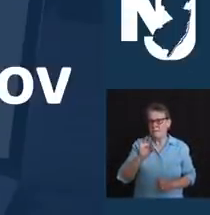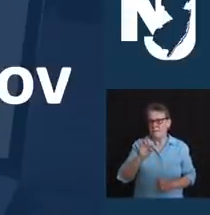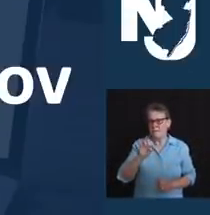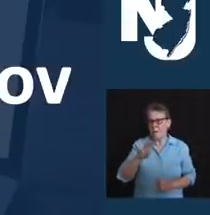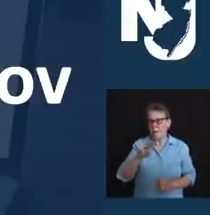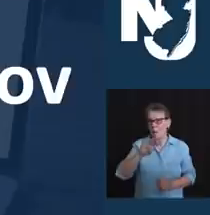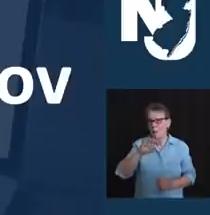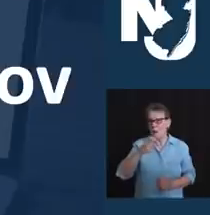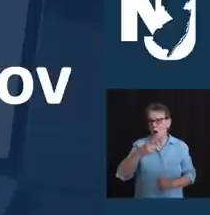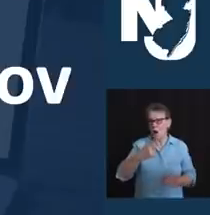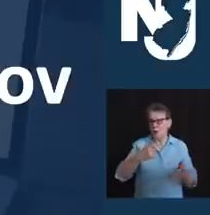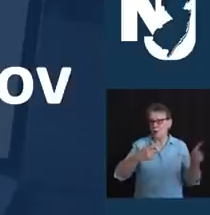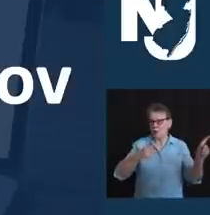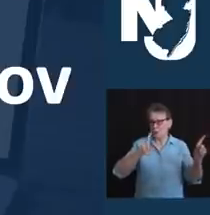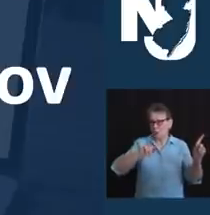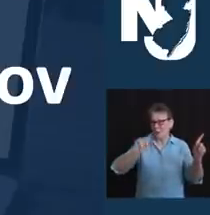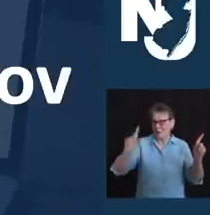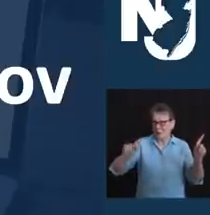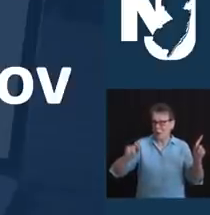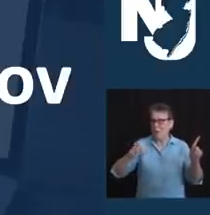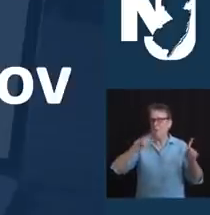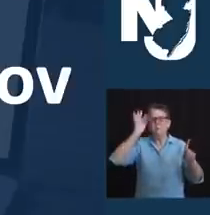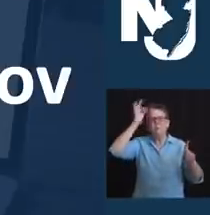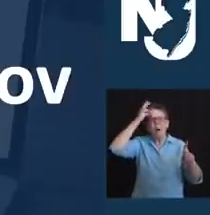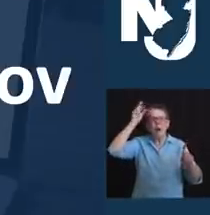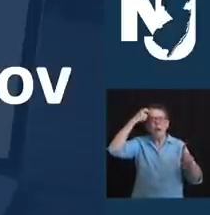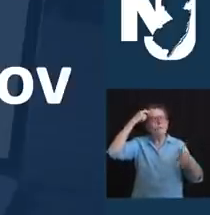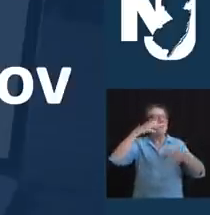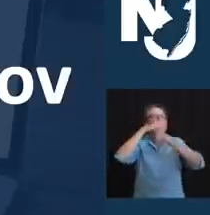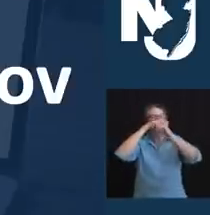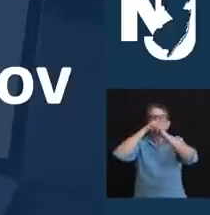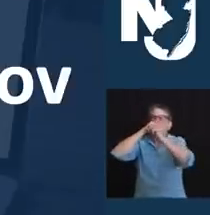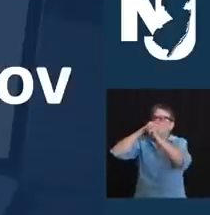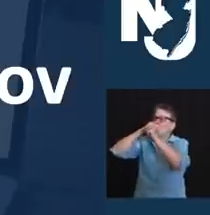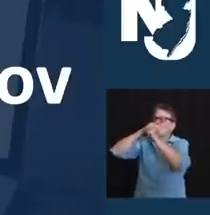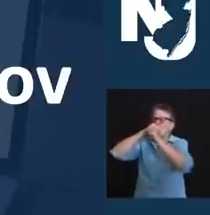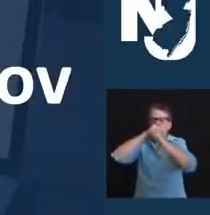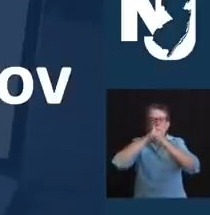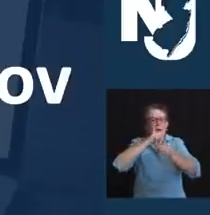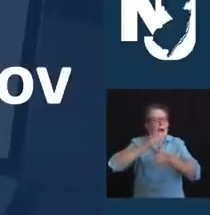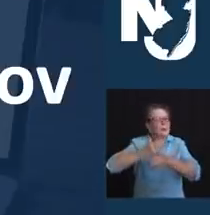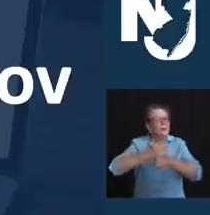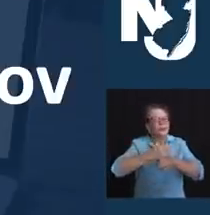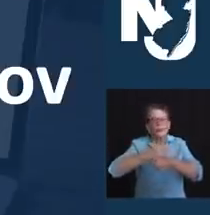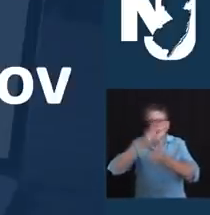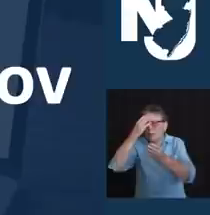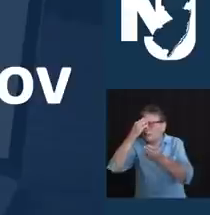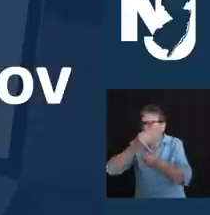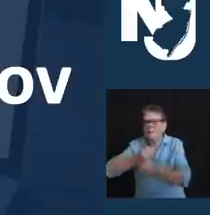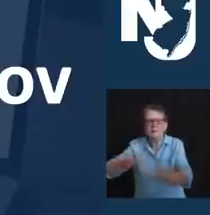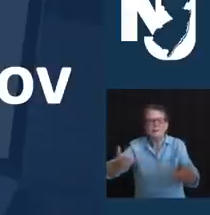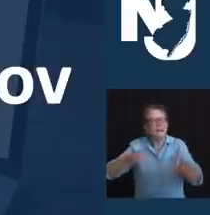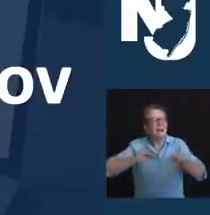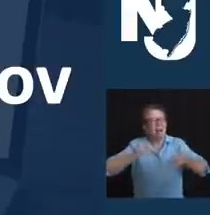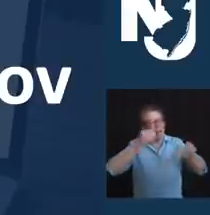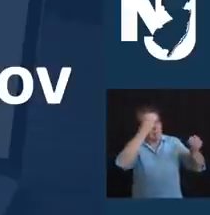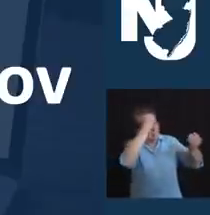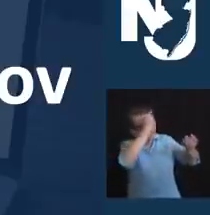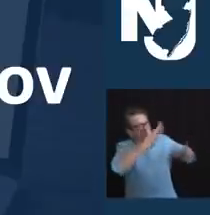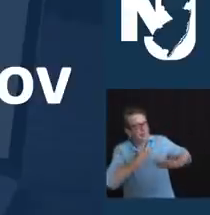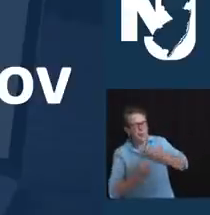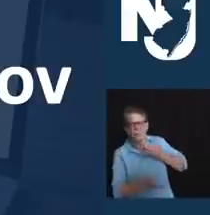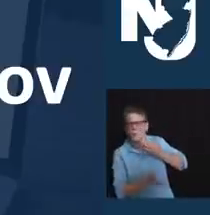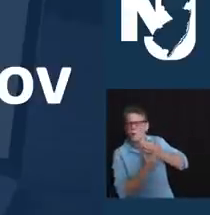rapidly as any American state, but I only wonder how many more lives we could have saved if the prior administration had been more